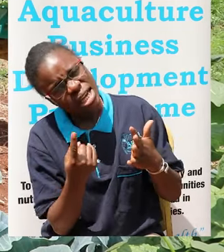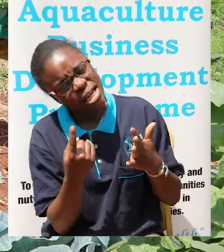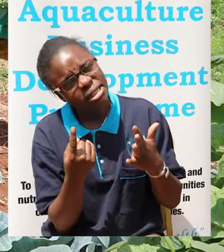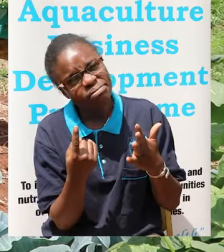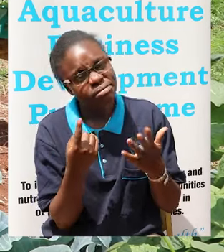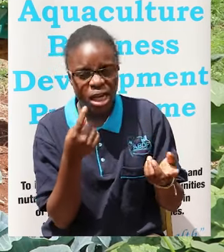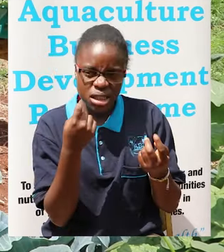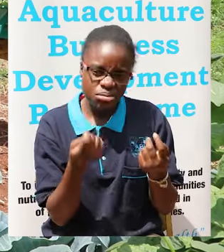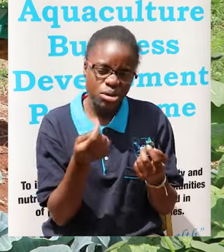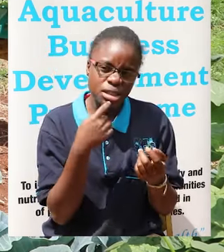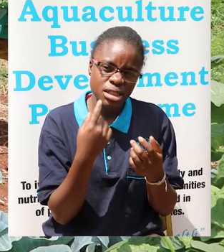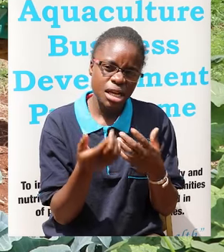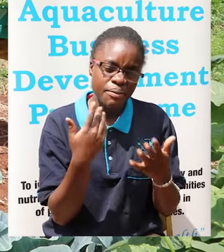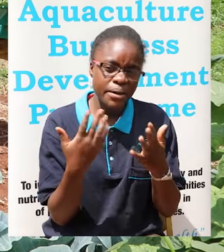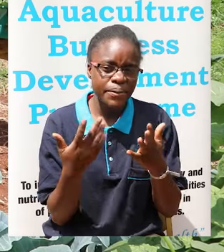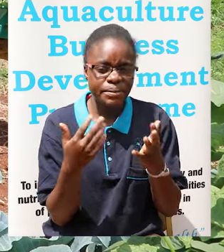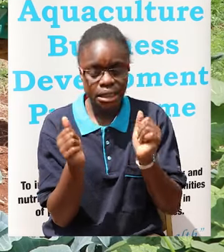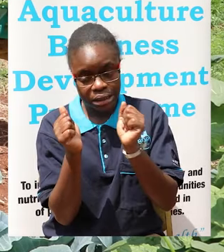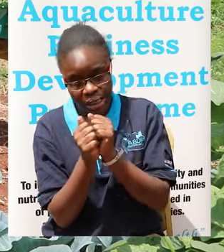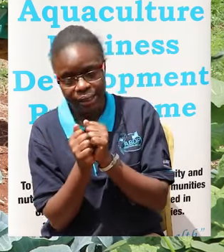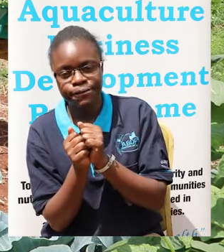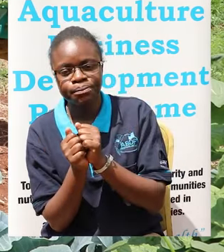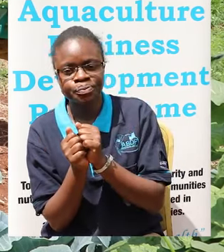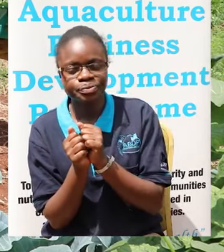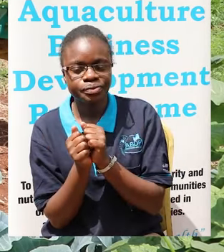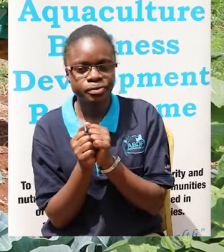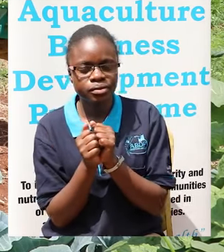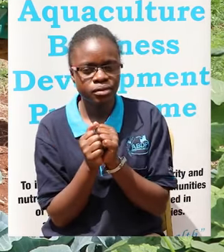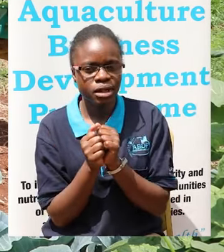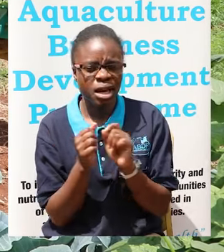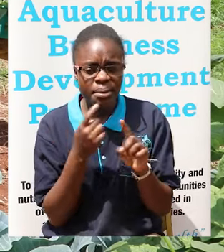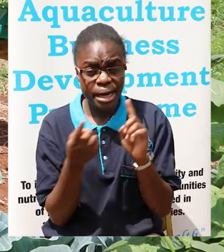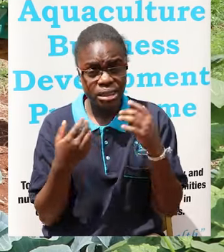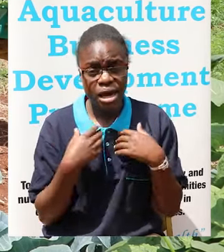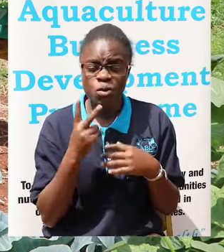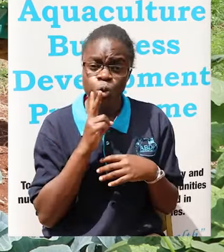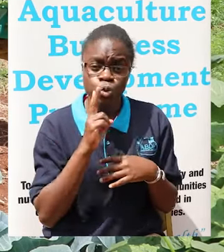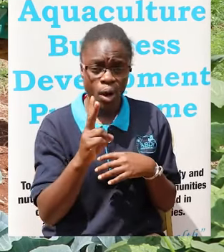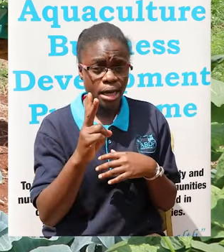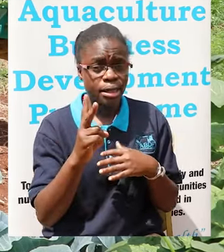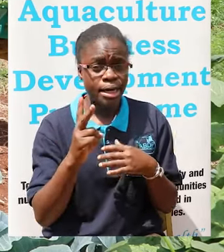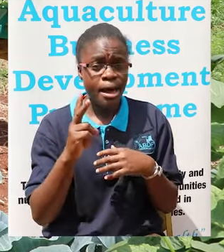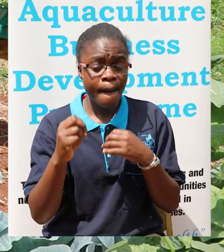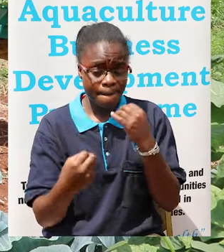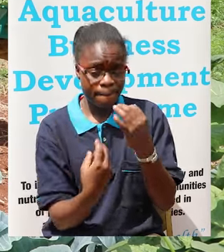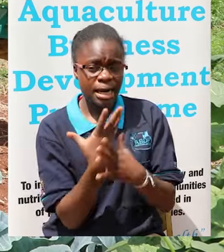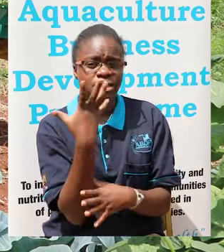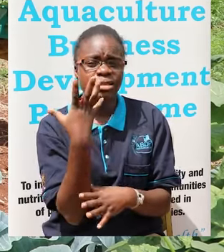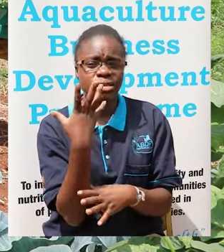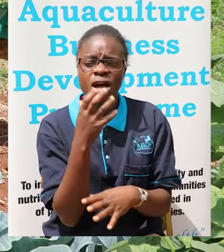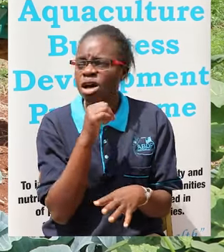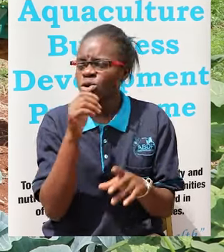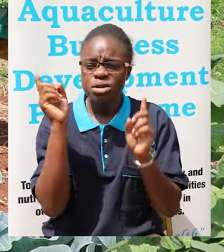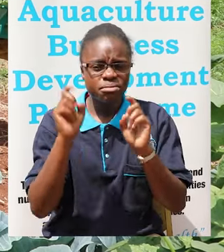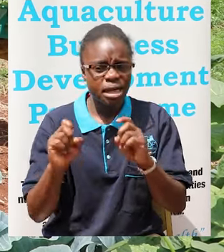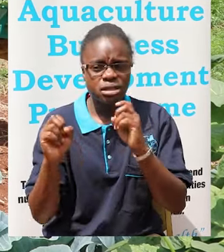plants. I'm saying minimum because some of them will hold more than 10. That means that I have 200 plants. And then I don't have